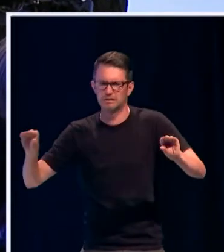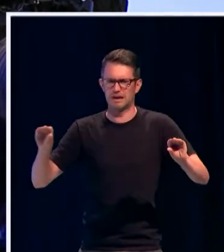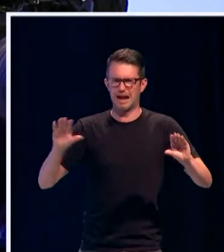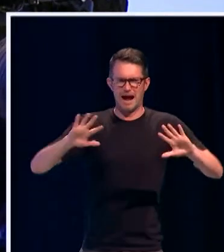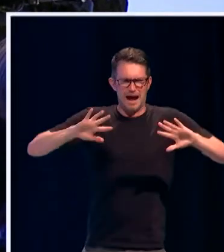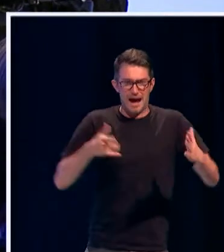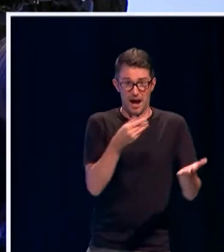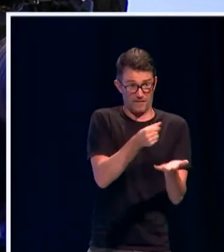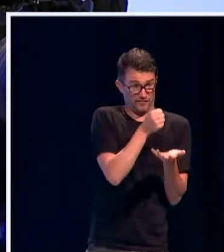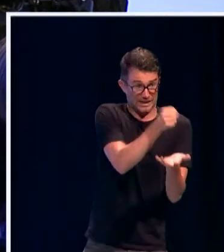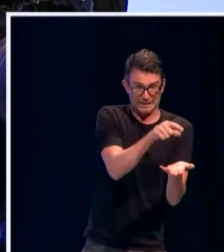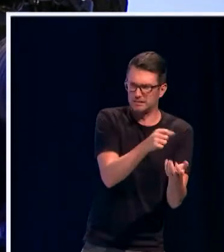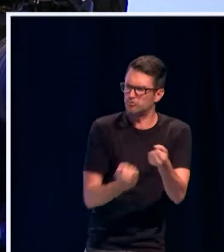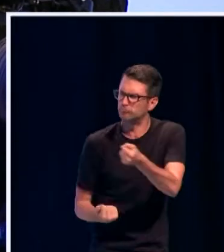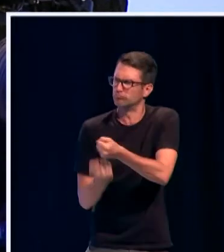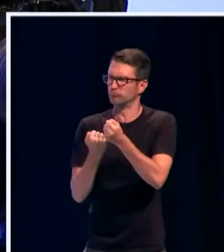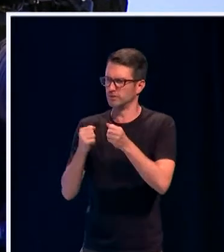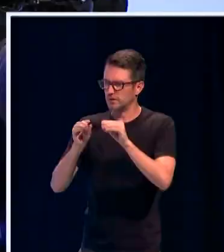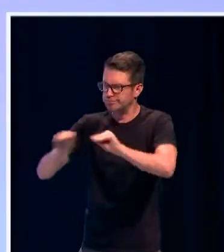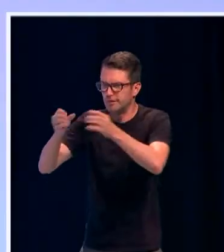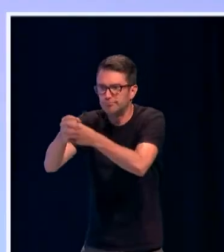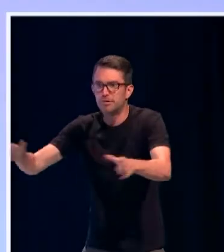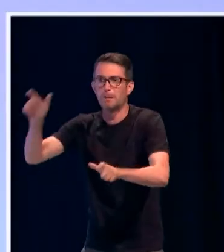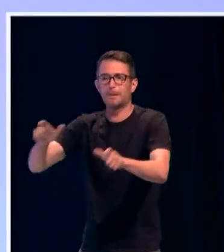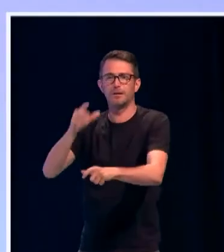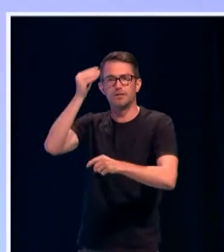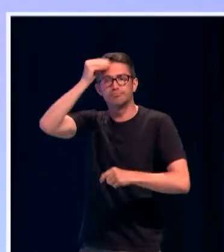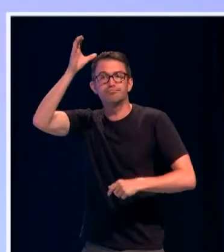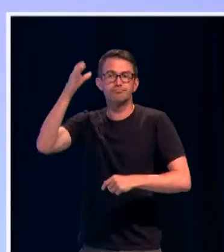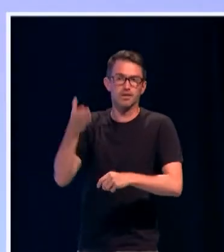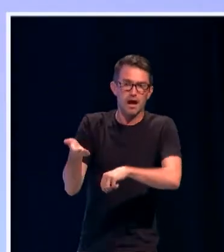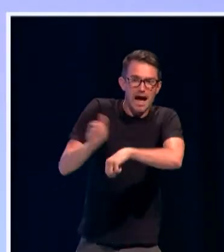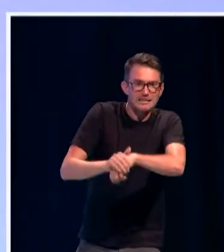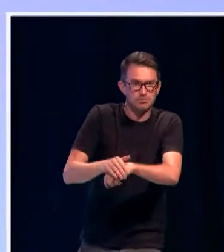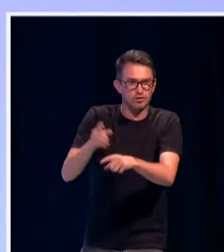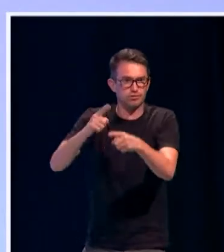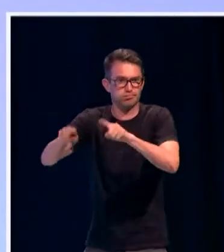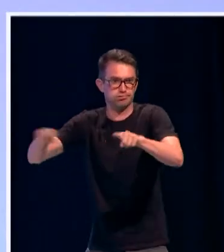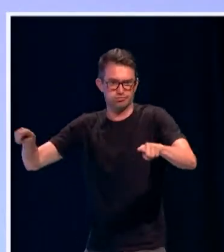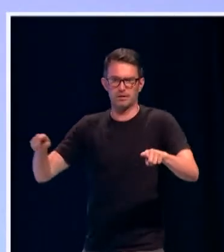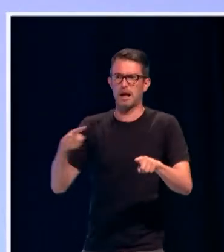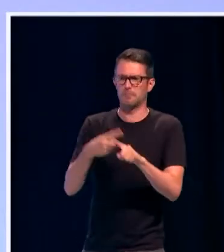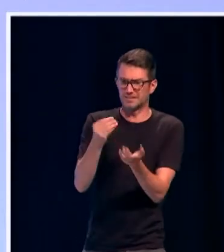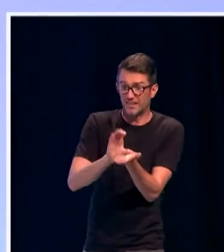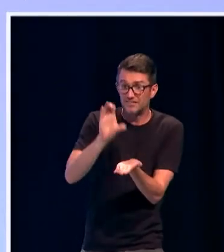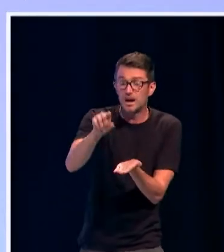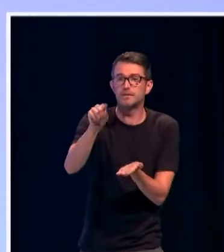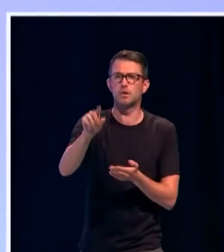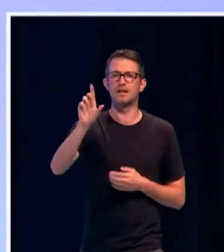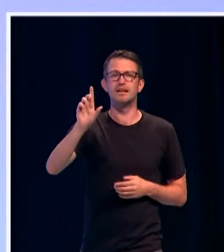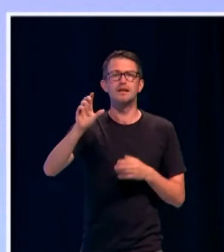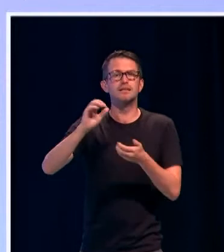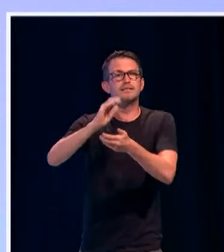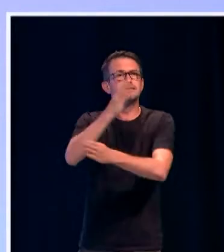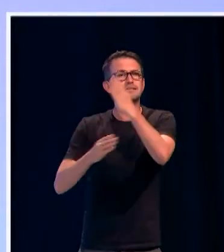example, Australia is doing this? Thank you, Nadia, and it's a pleasure to be here this afternoon on behalf of the Australian